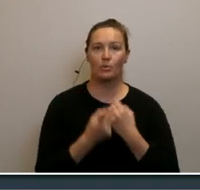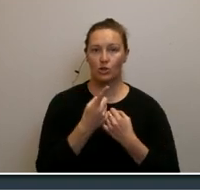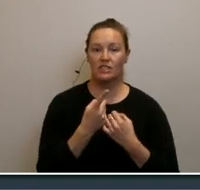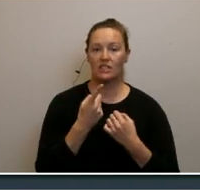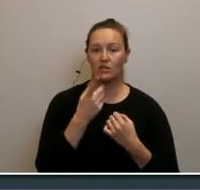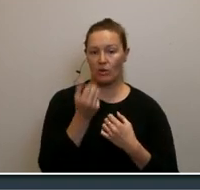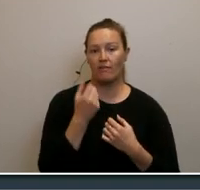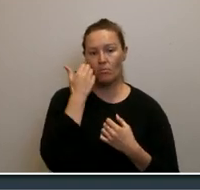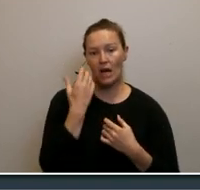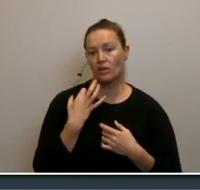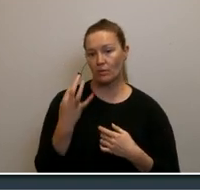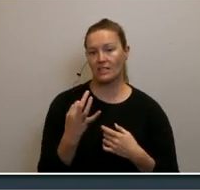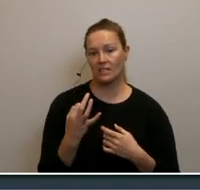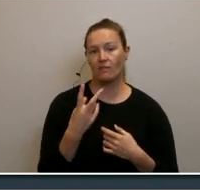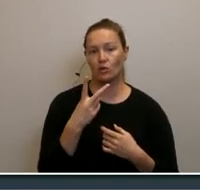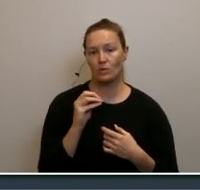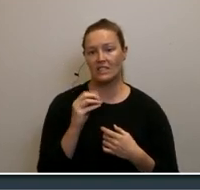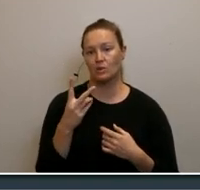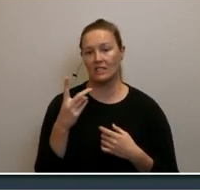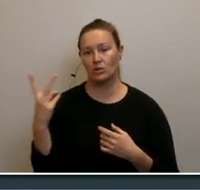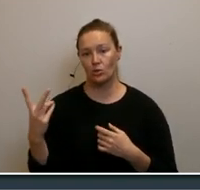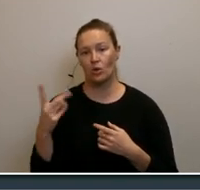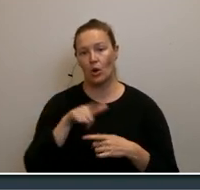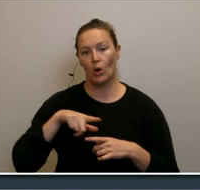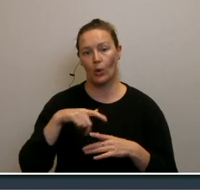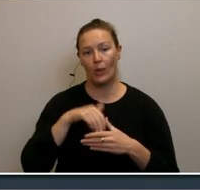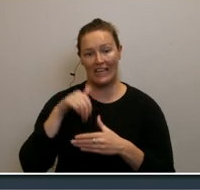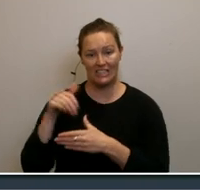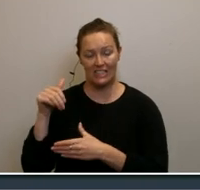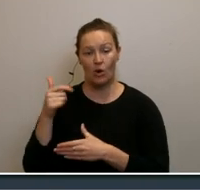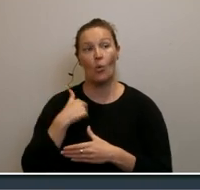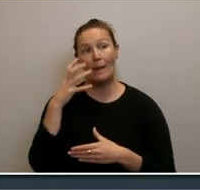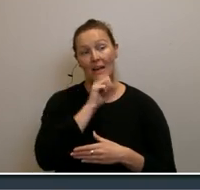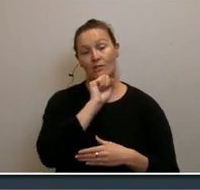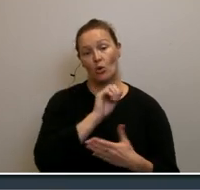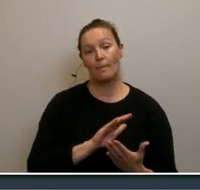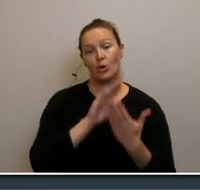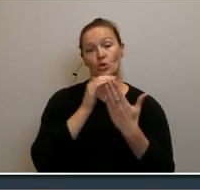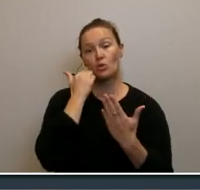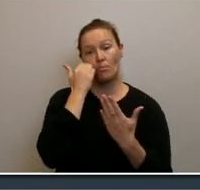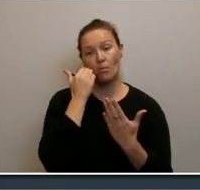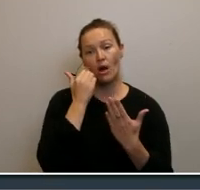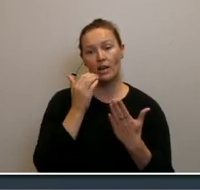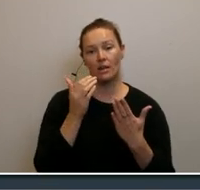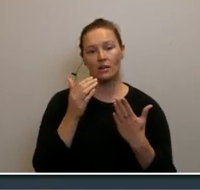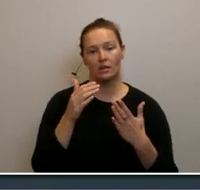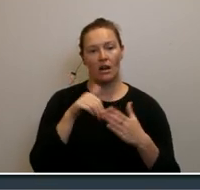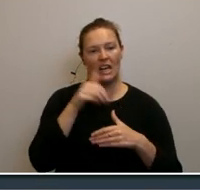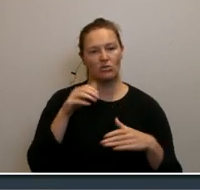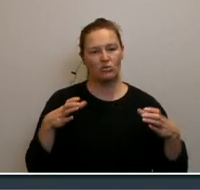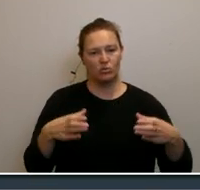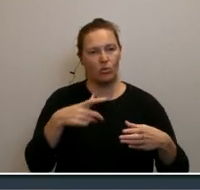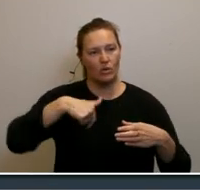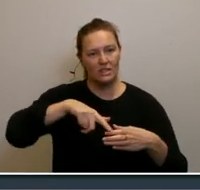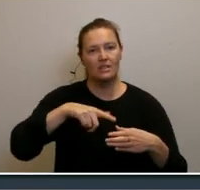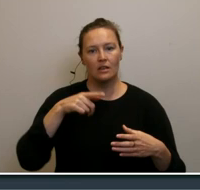Māori representation for the 2022 local elections. We believed that your approach to Māori wards was poor, as this had